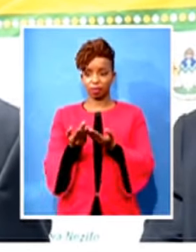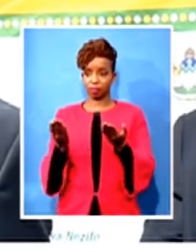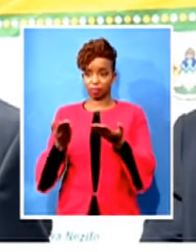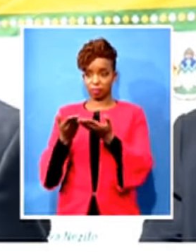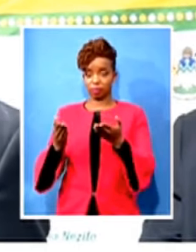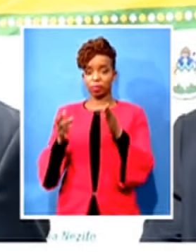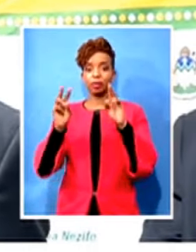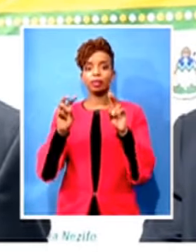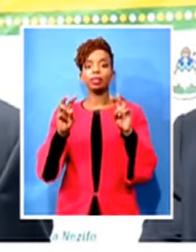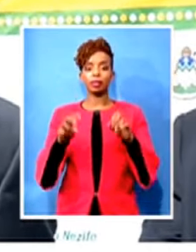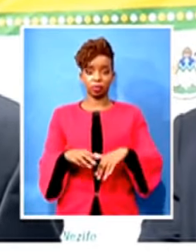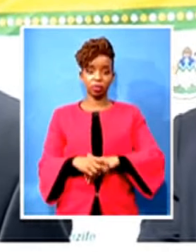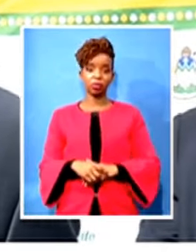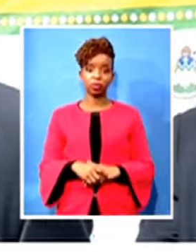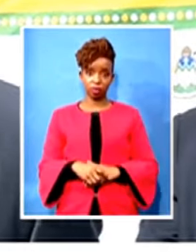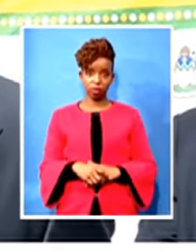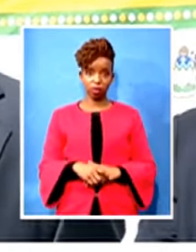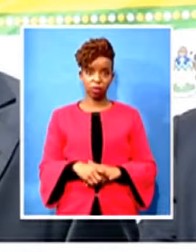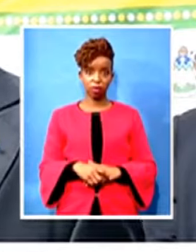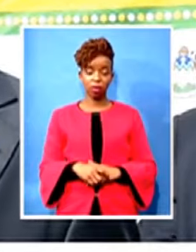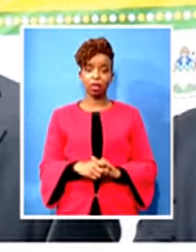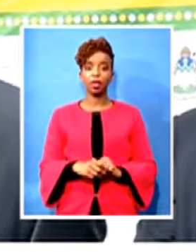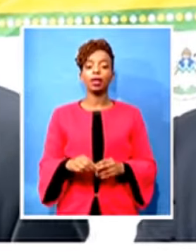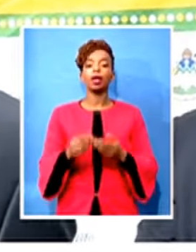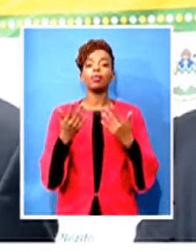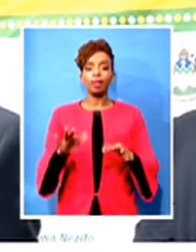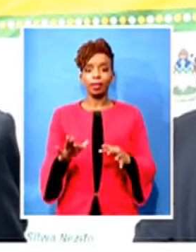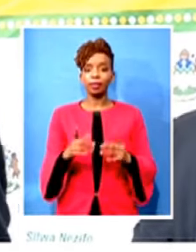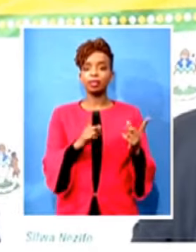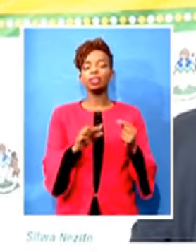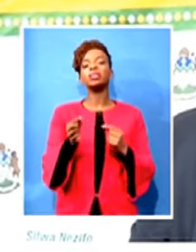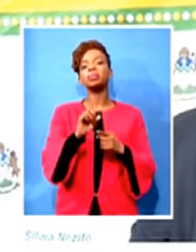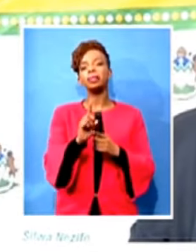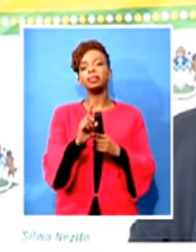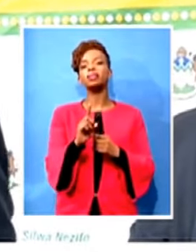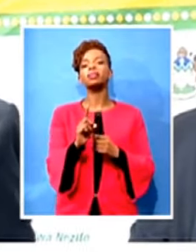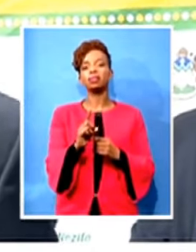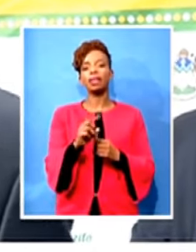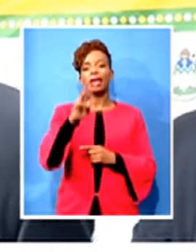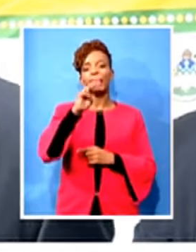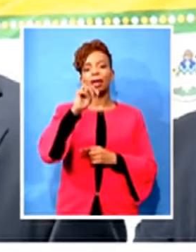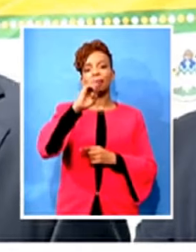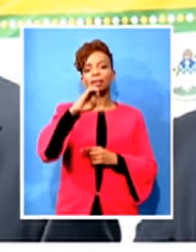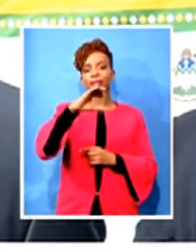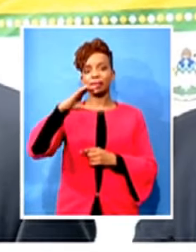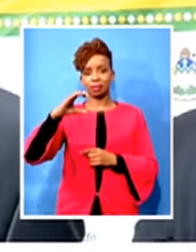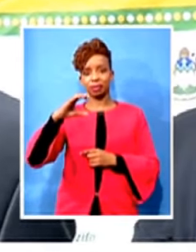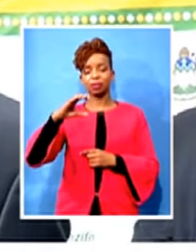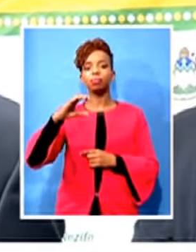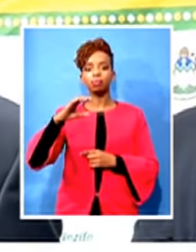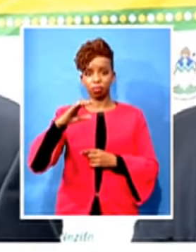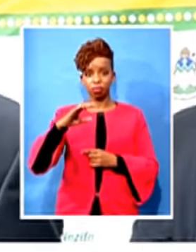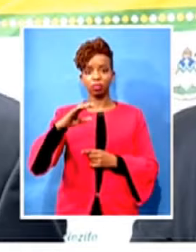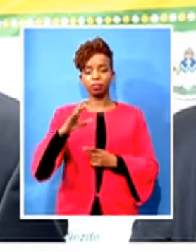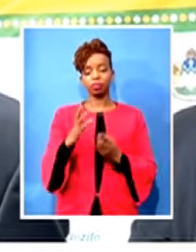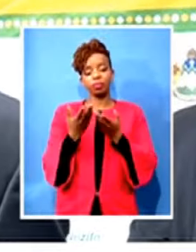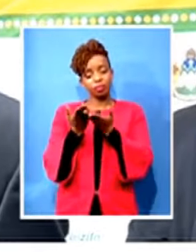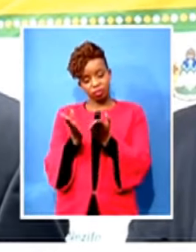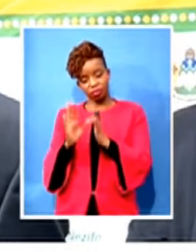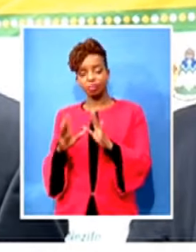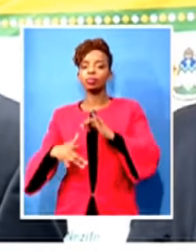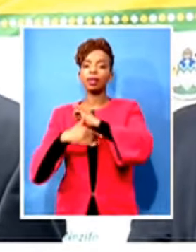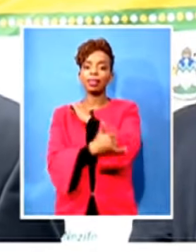approach that the MEC has spoken about. We're following this approach the whole country. That is, the first priority is to take